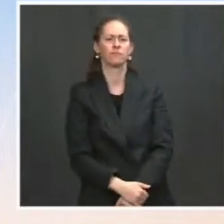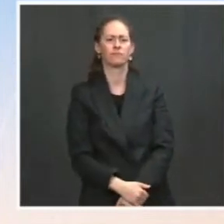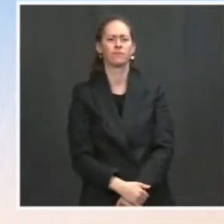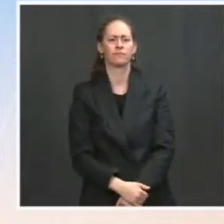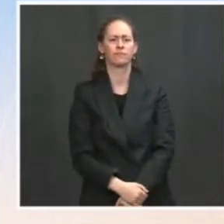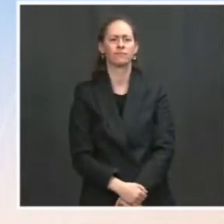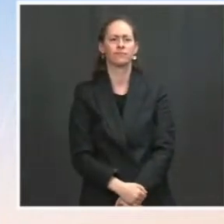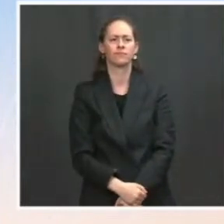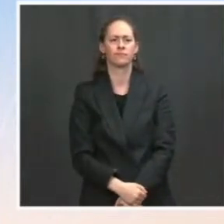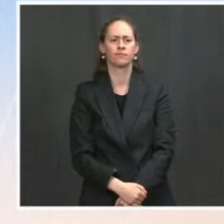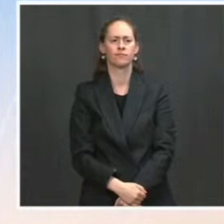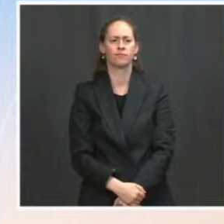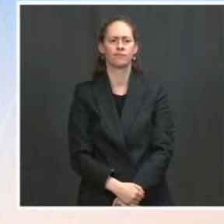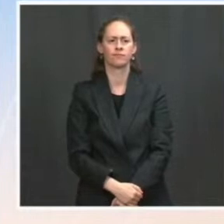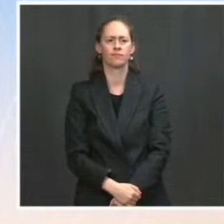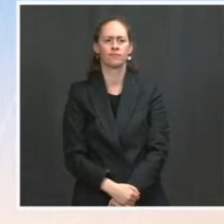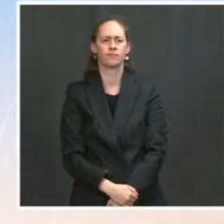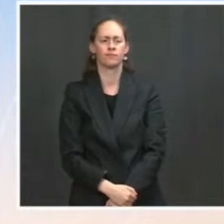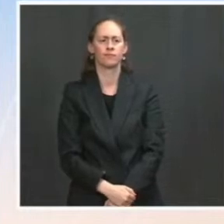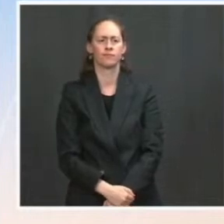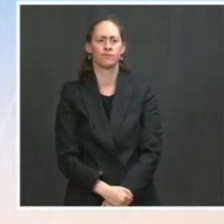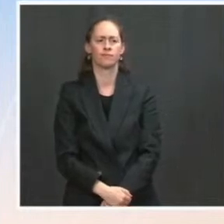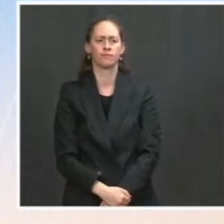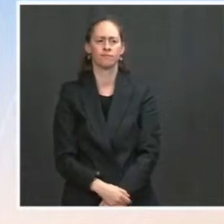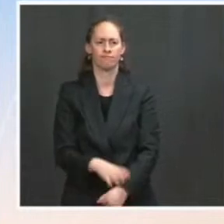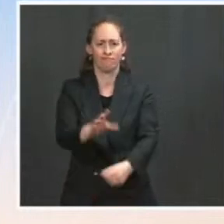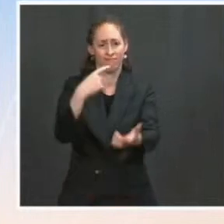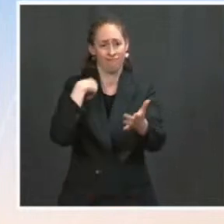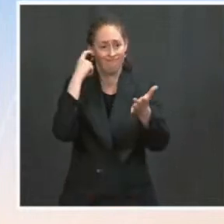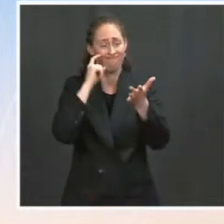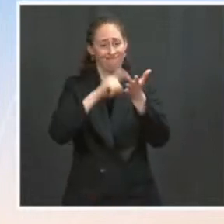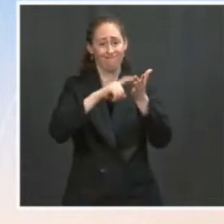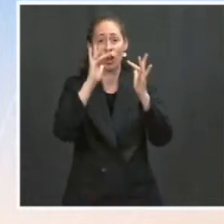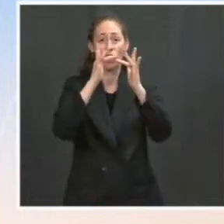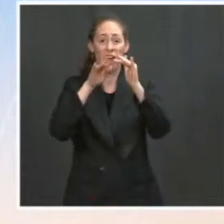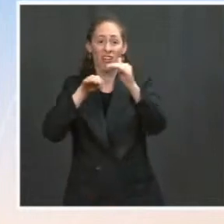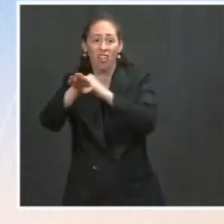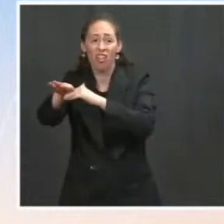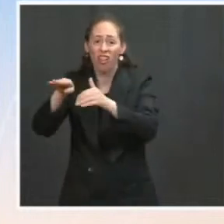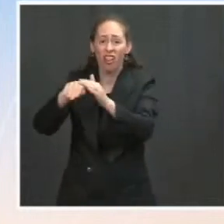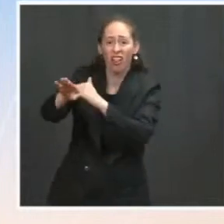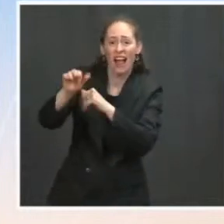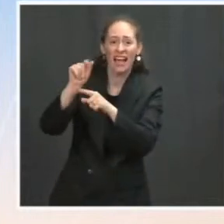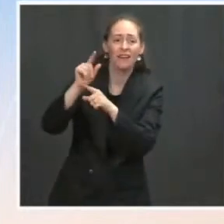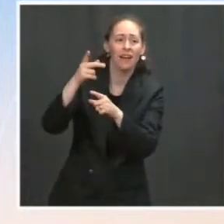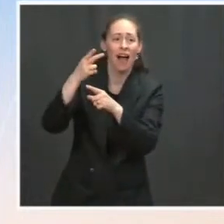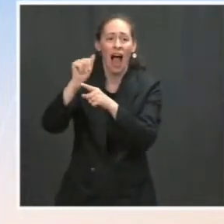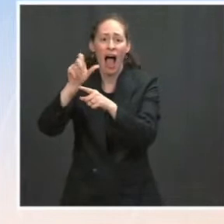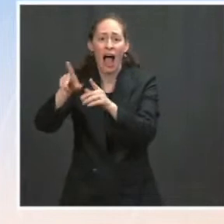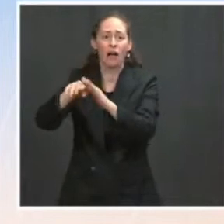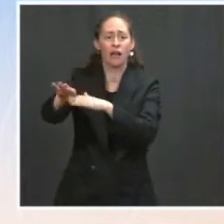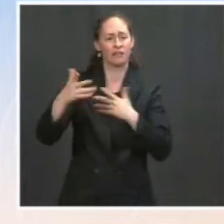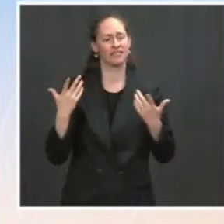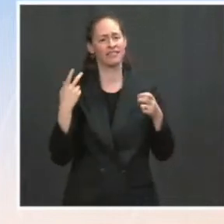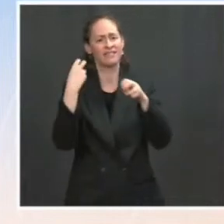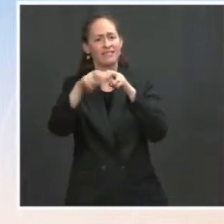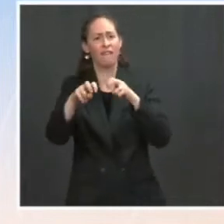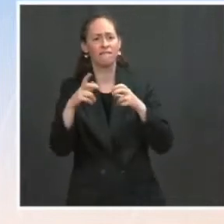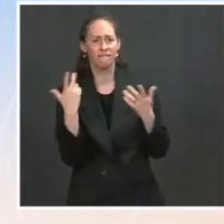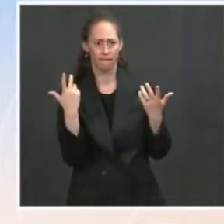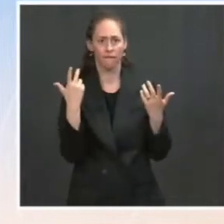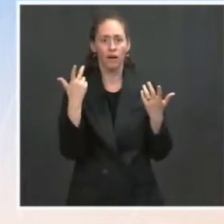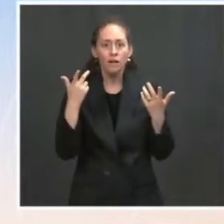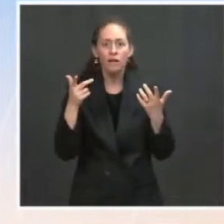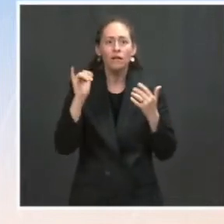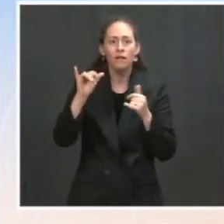situation, and they have to just balance often the cost-benefit when they have no choice with regard to paying a ransom. Colonial is a private company,